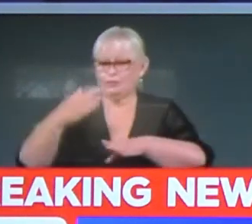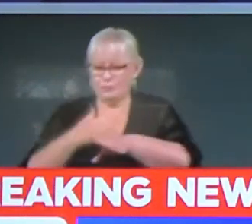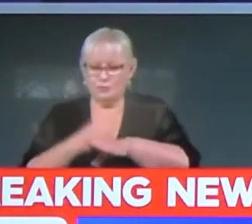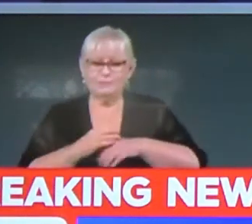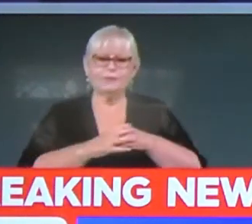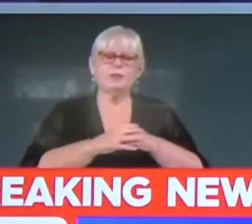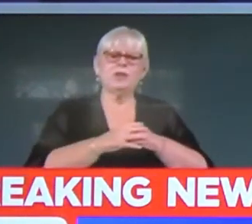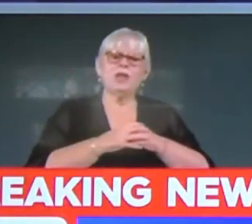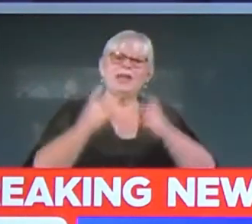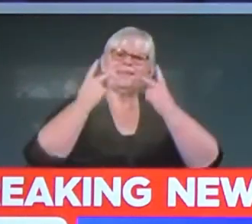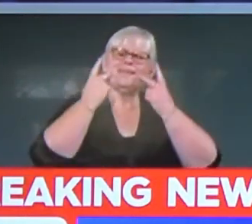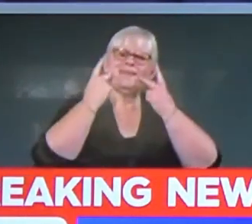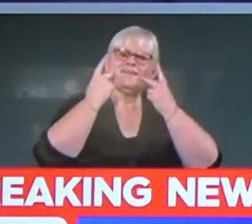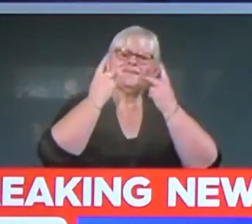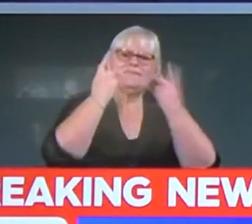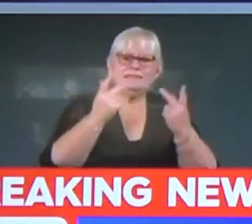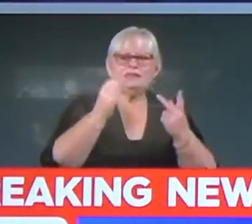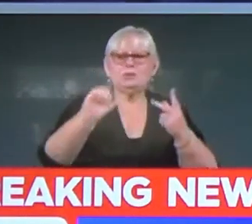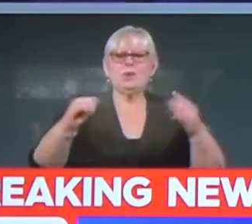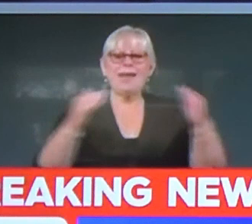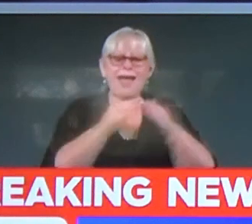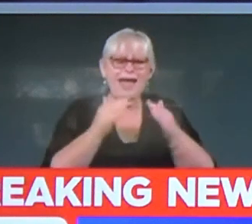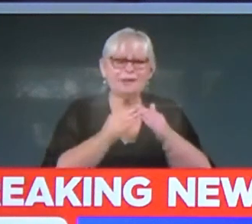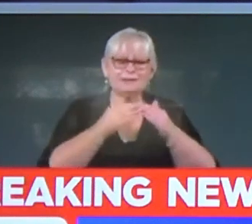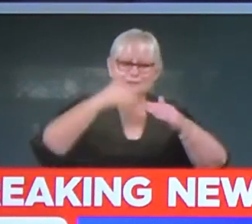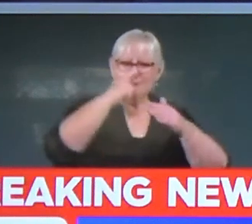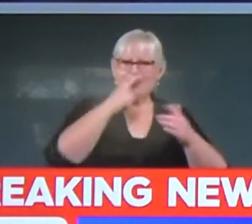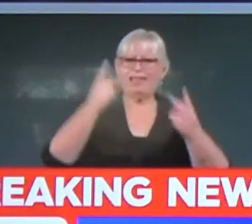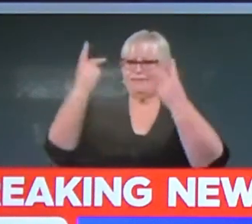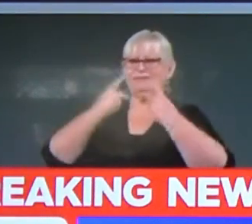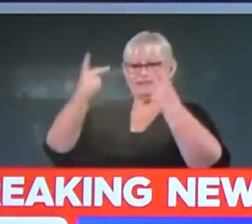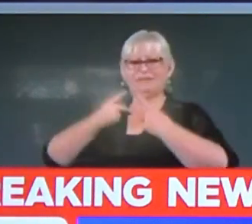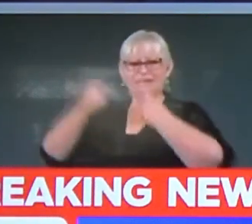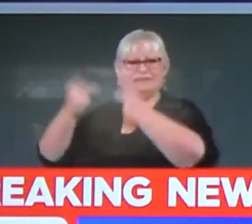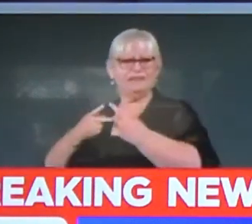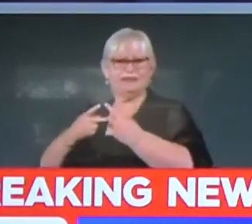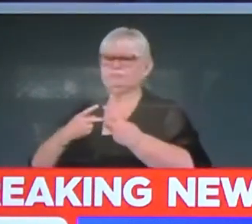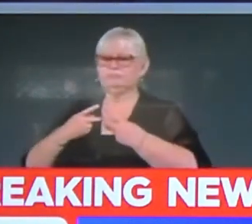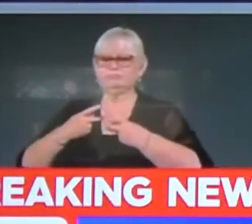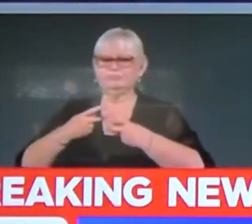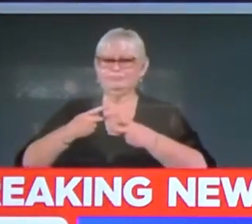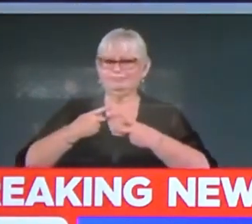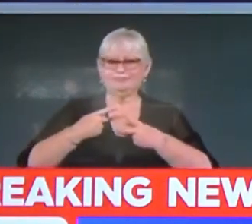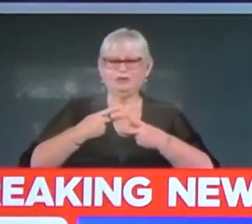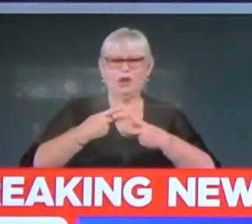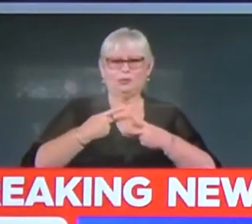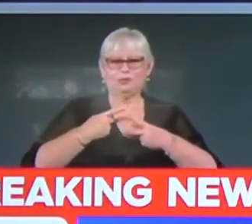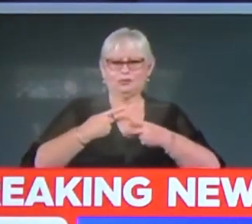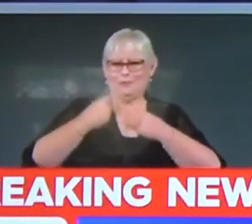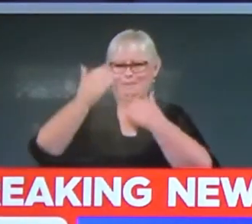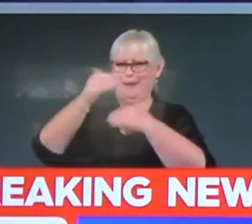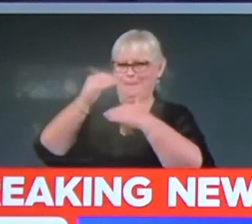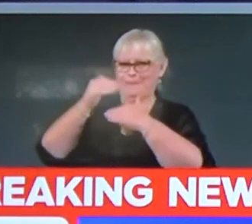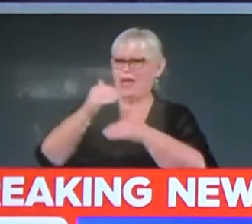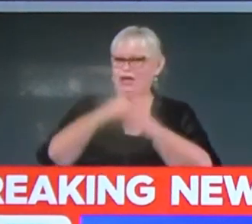Visits to your premises, to your house, to your residence should be kept to a minimum and with